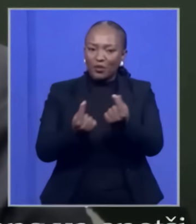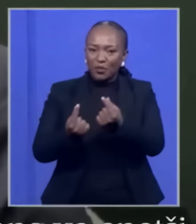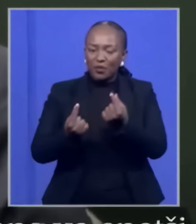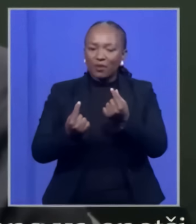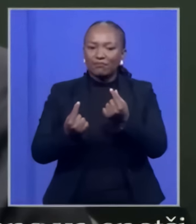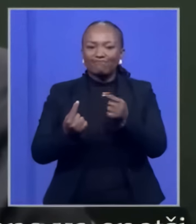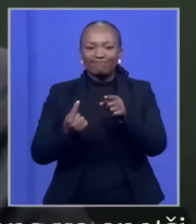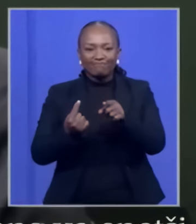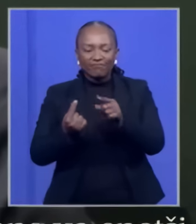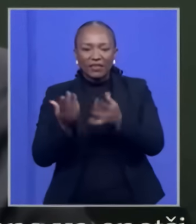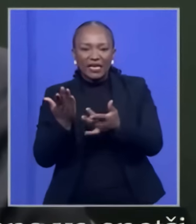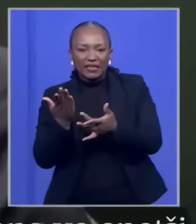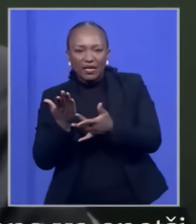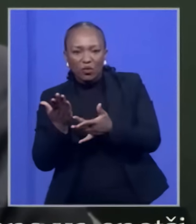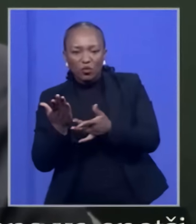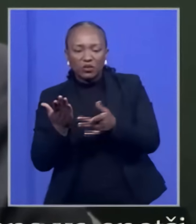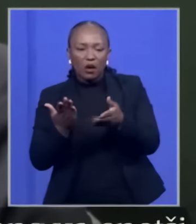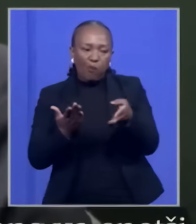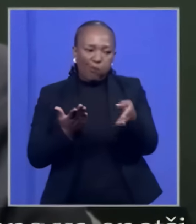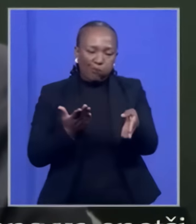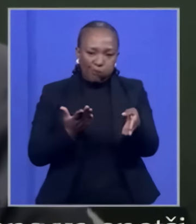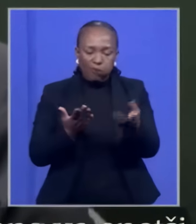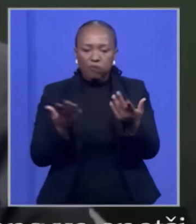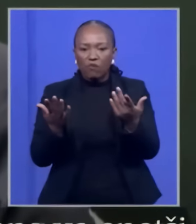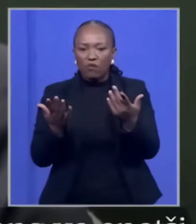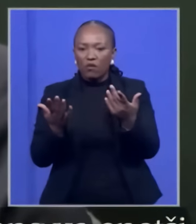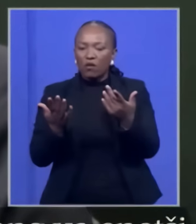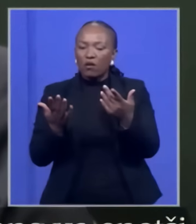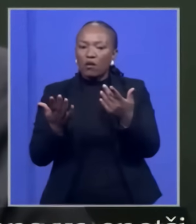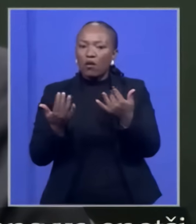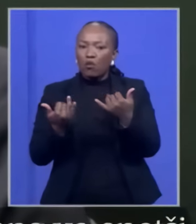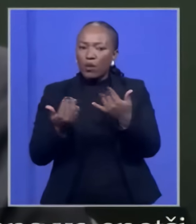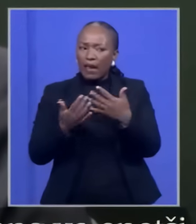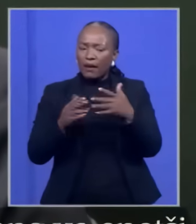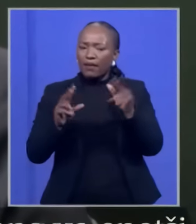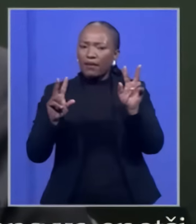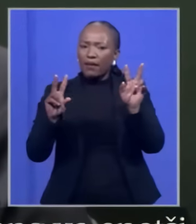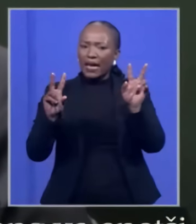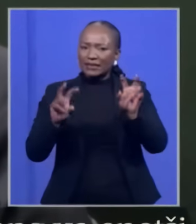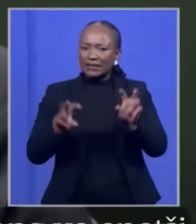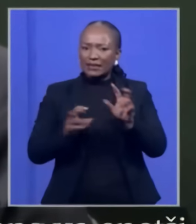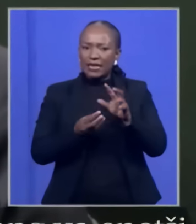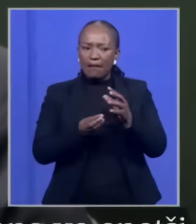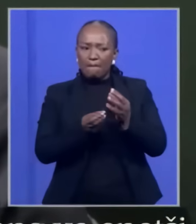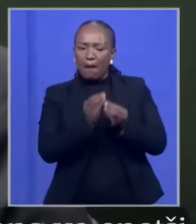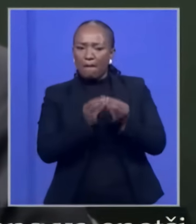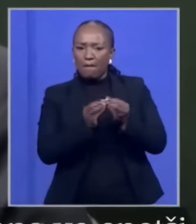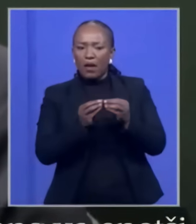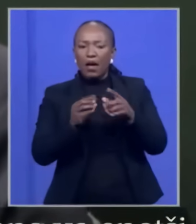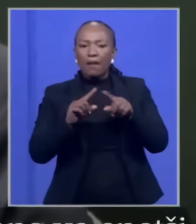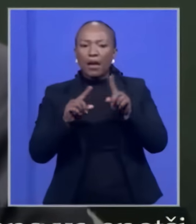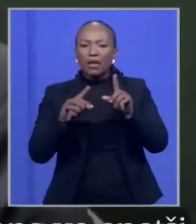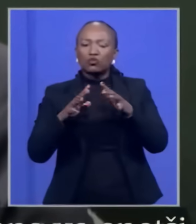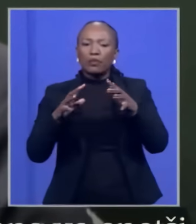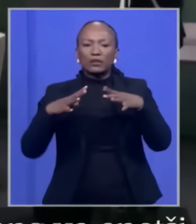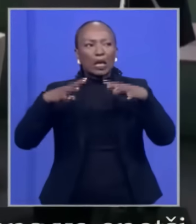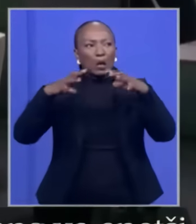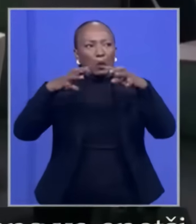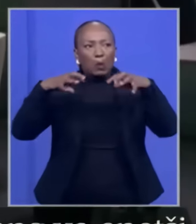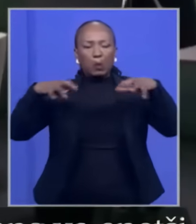built in 2016, so it's quite a modern plant with low emissions, and they're able to capture the carbon